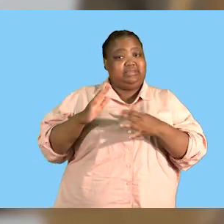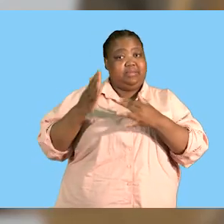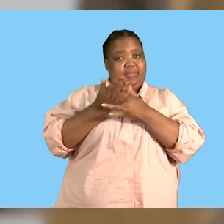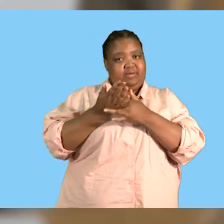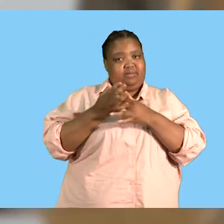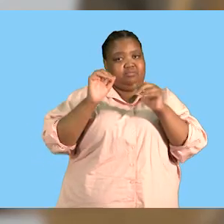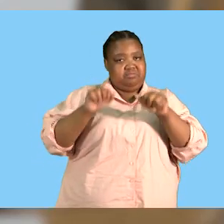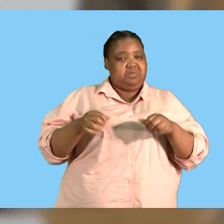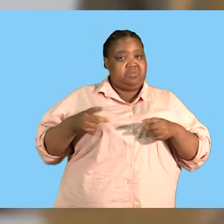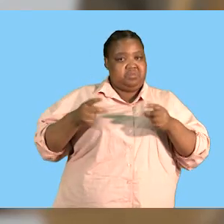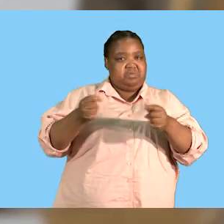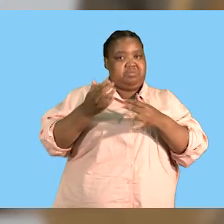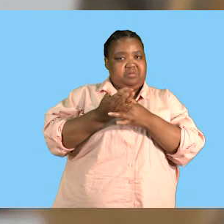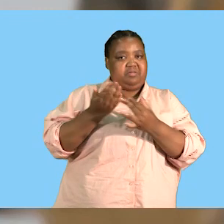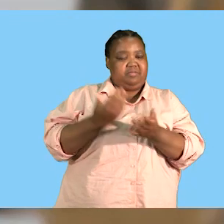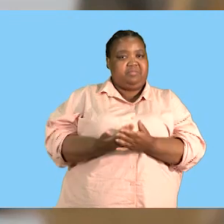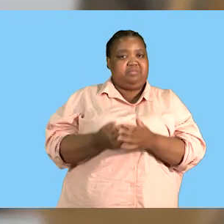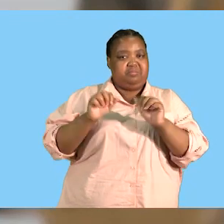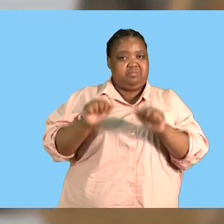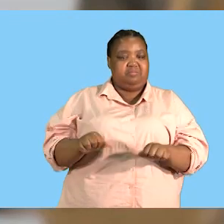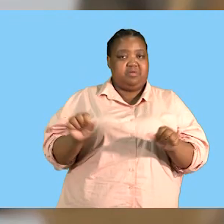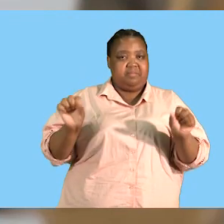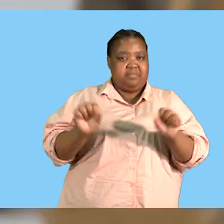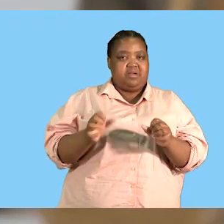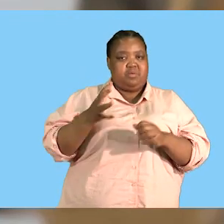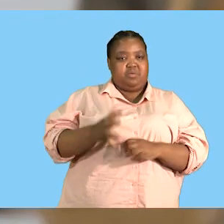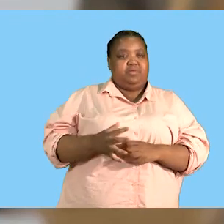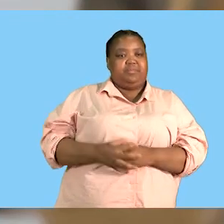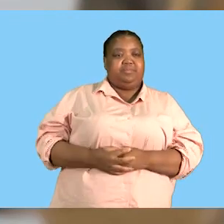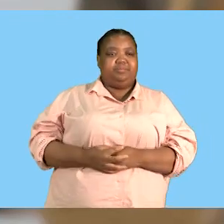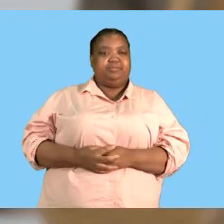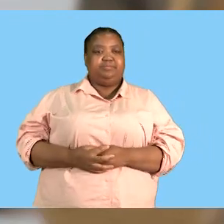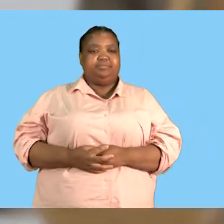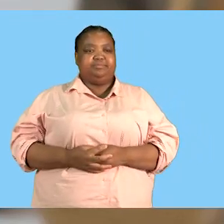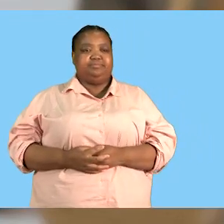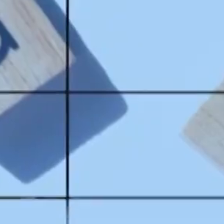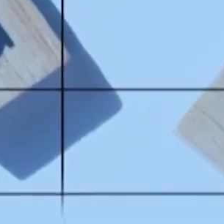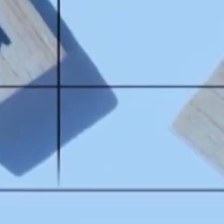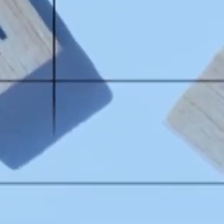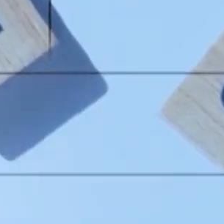you need a break. Let's quickly take a break and we will be back just now.